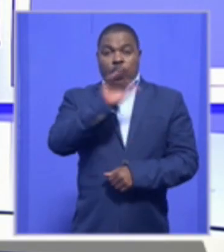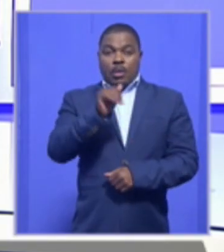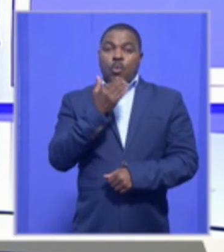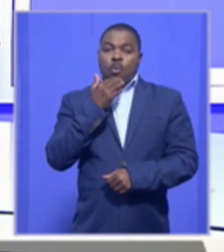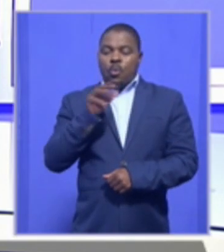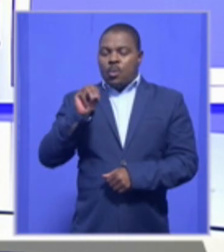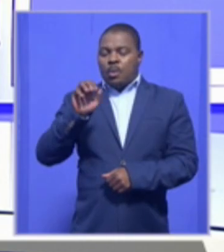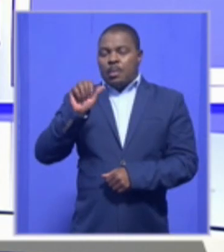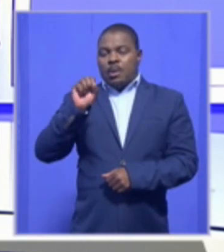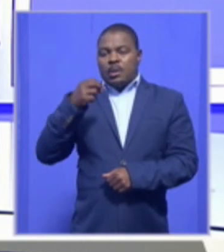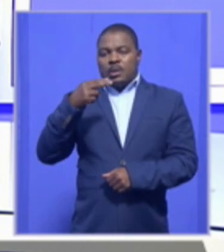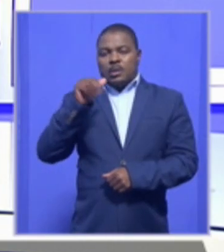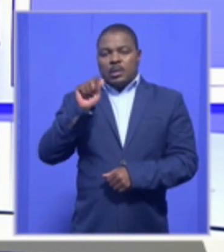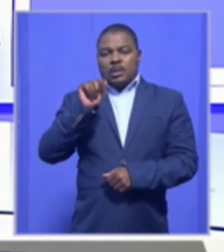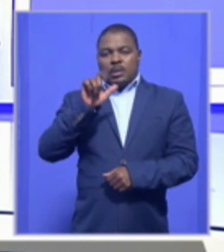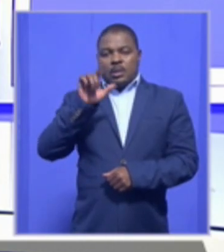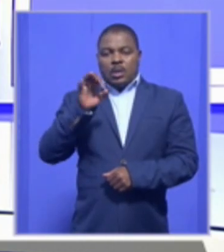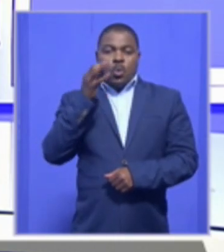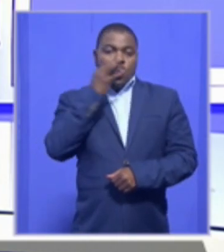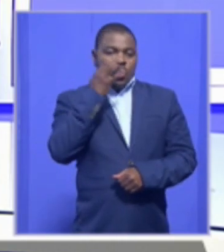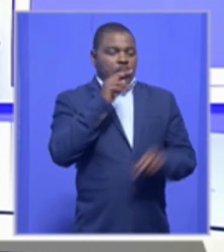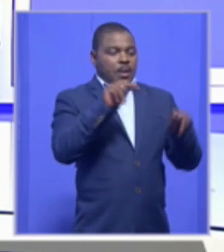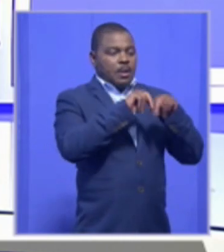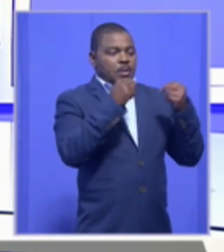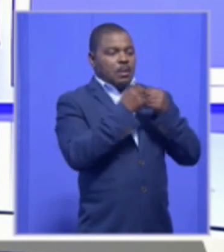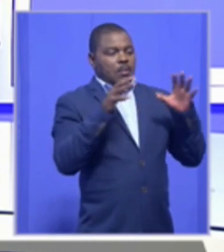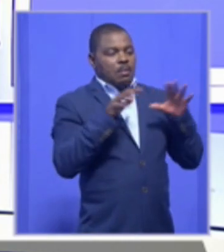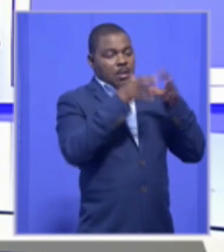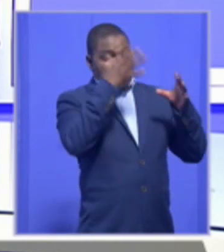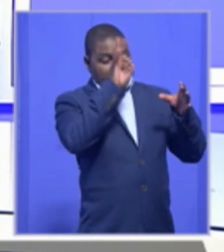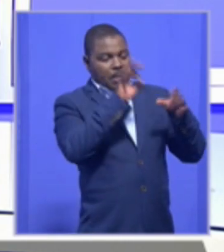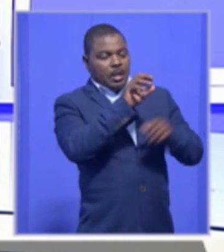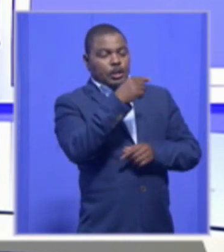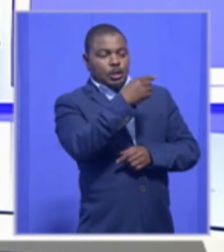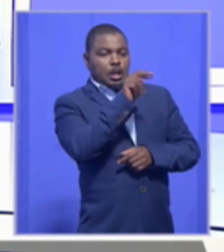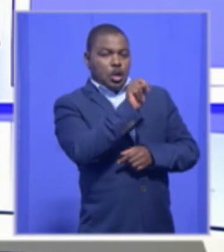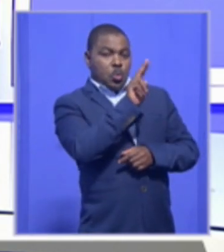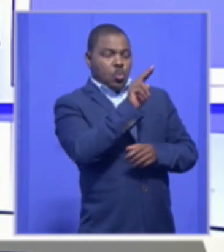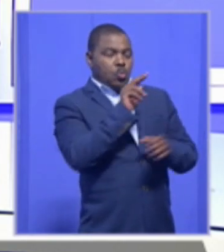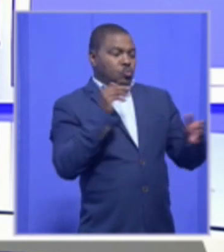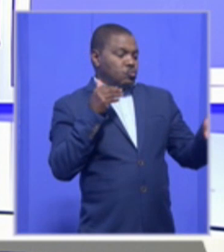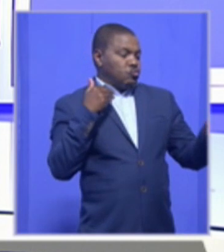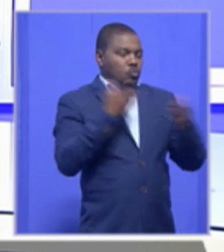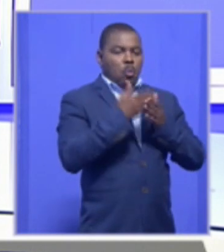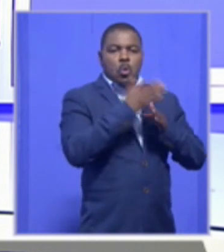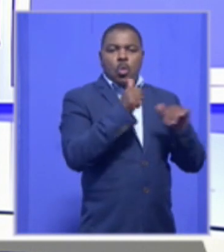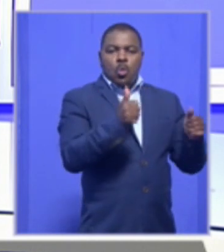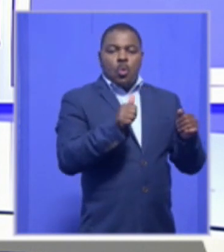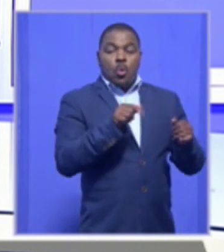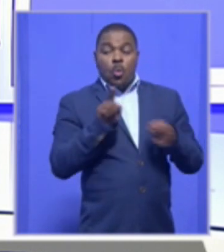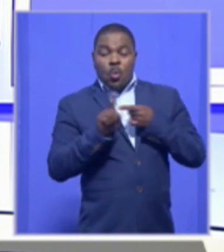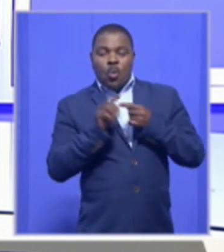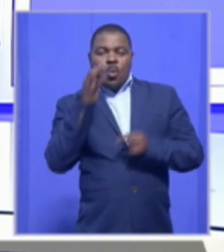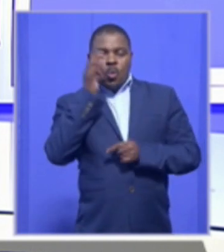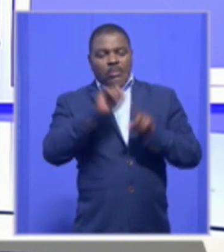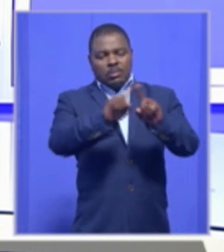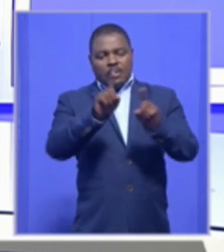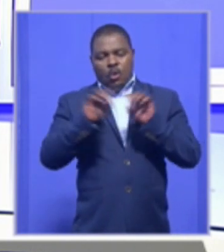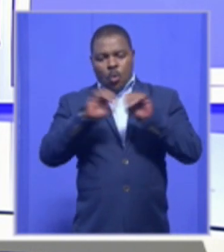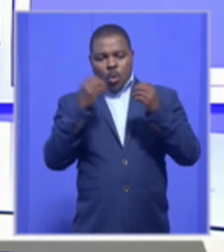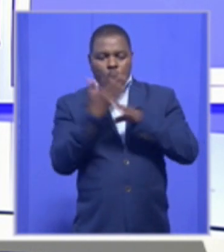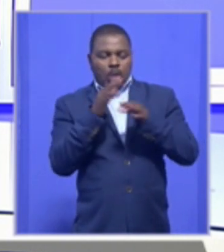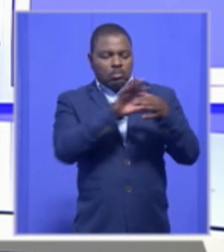re mmušo wa botei bja bosetšhaba goba GNU e šomile gabotse go fihla ka se sebaka. O re go buša le mekgatlo eo e fapanego go a ratega